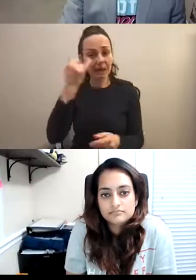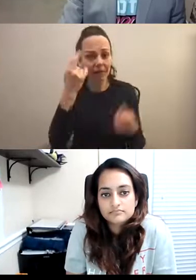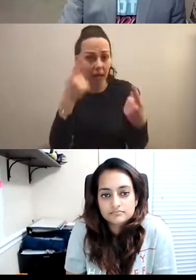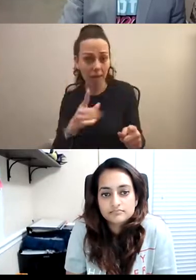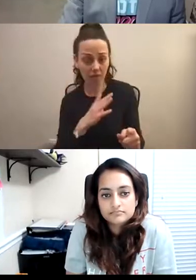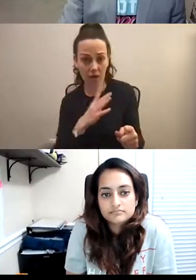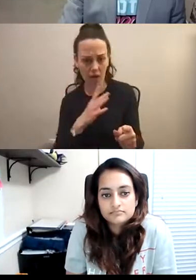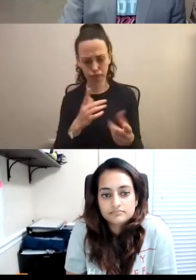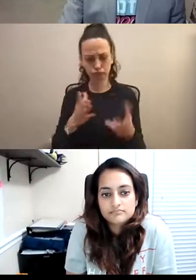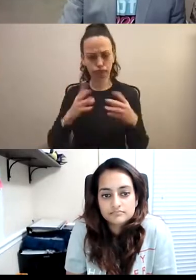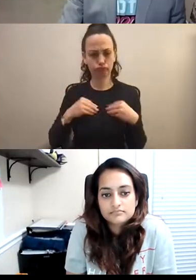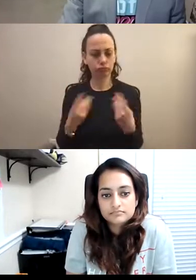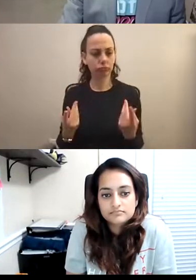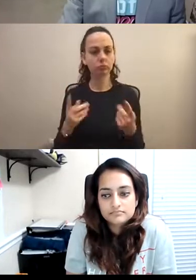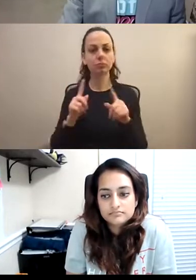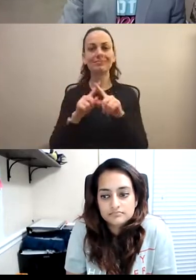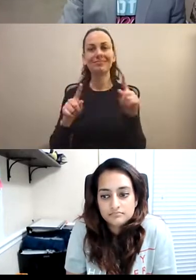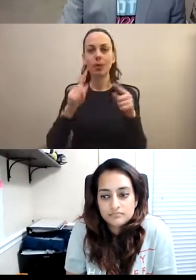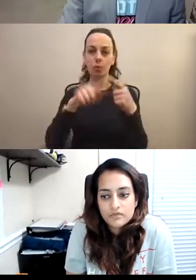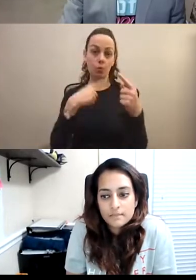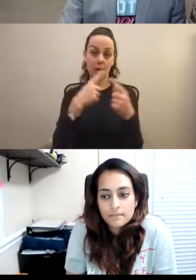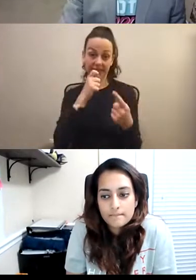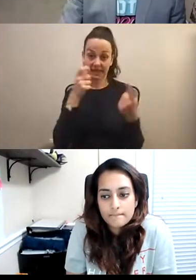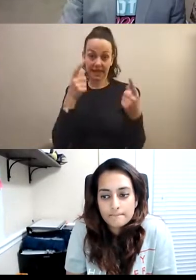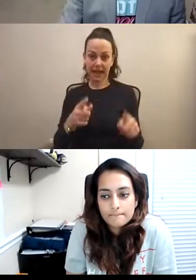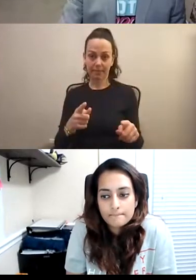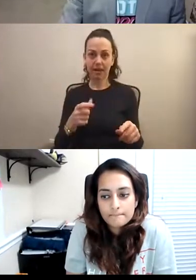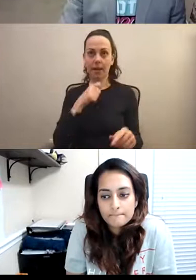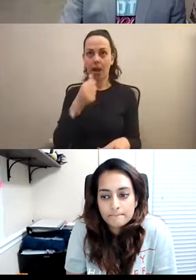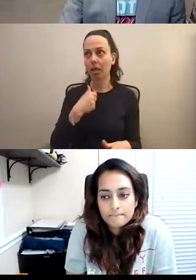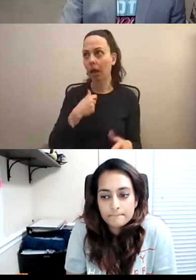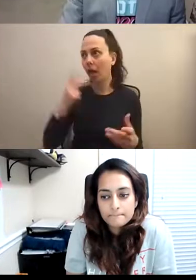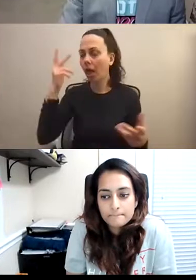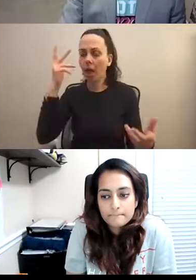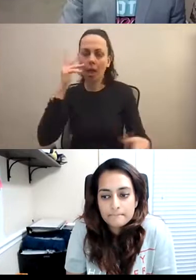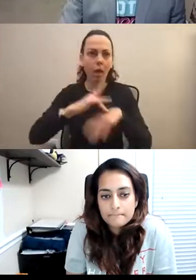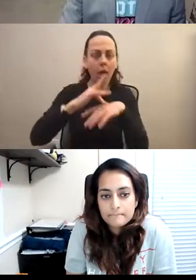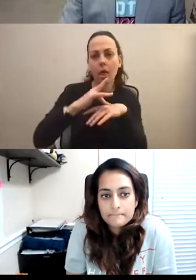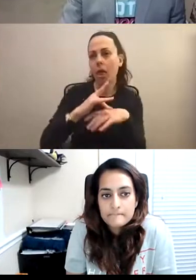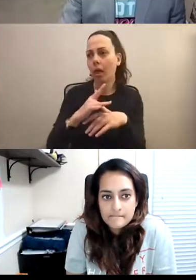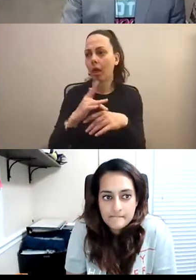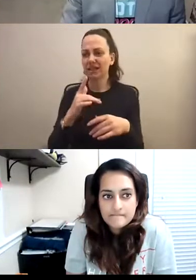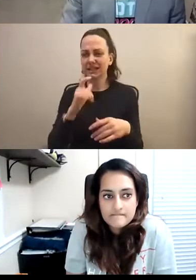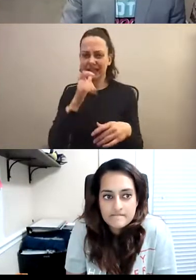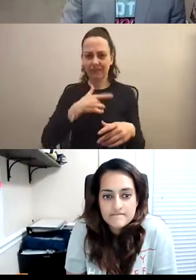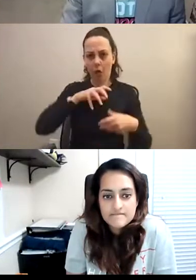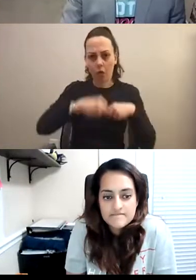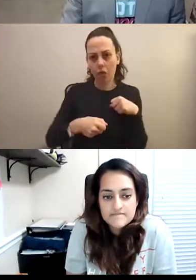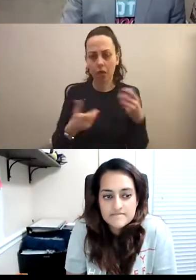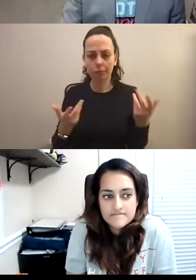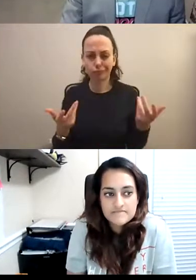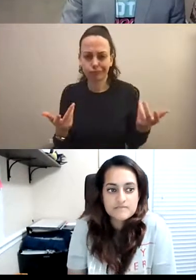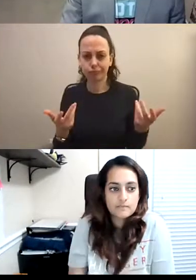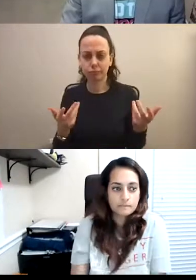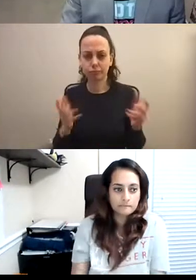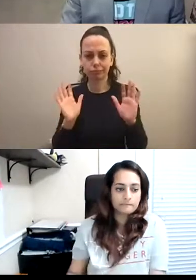me. But when it didn't happen, I wasn't sweating it either. And my feelings weren't hurt or anything